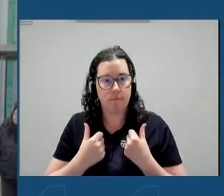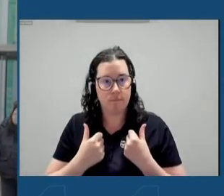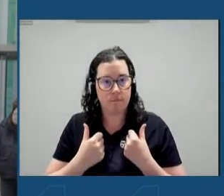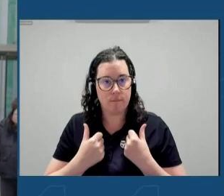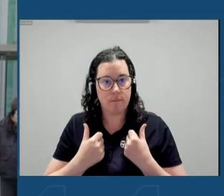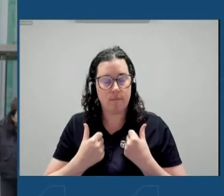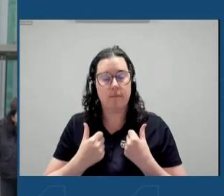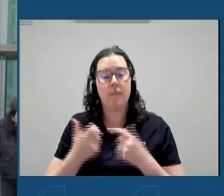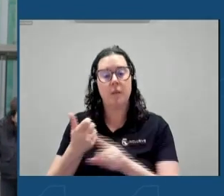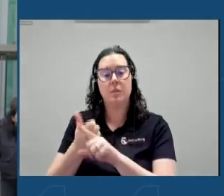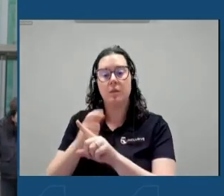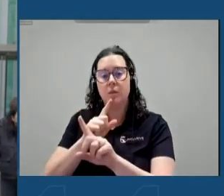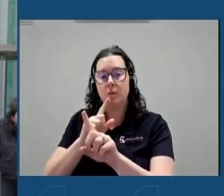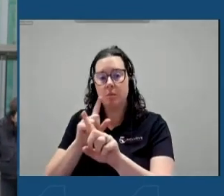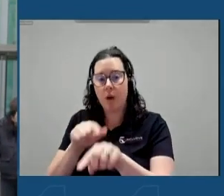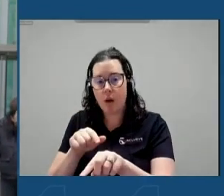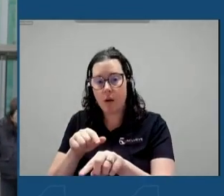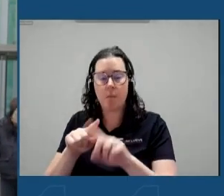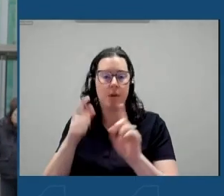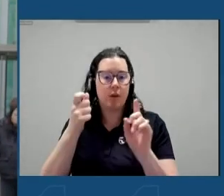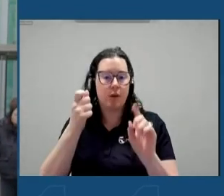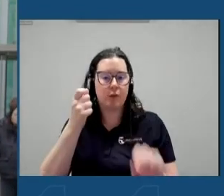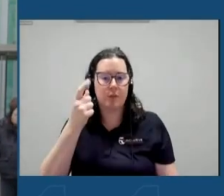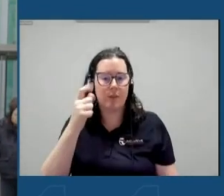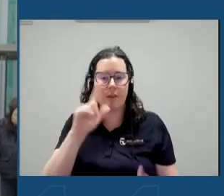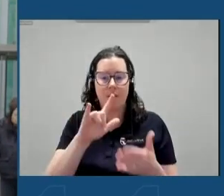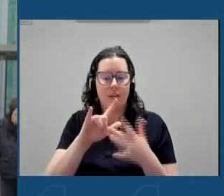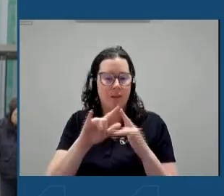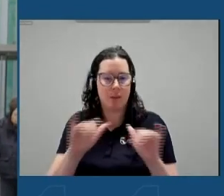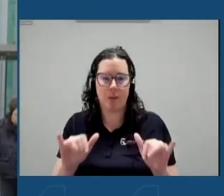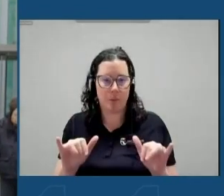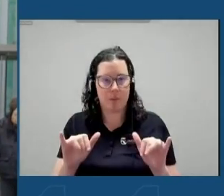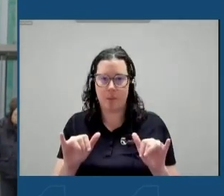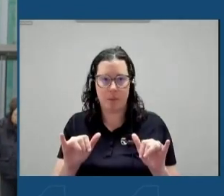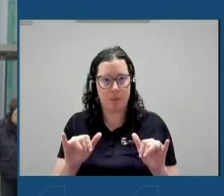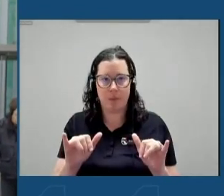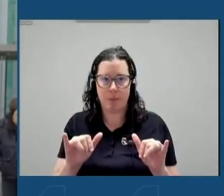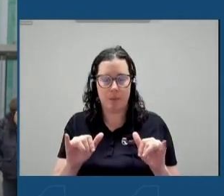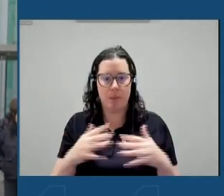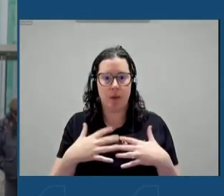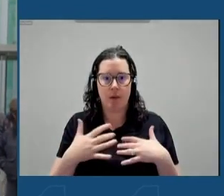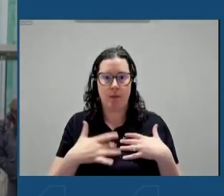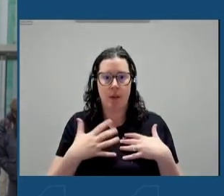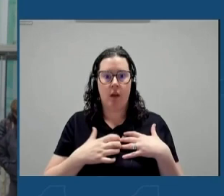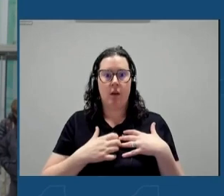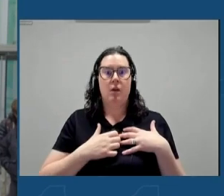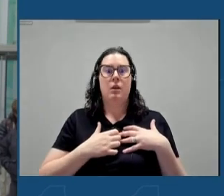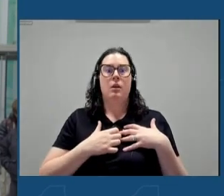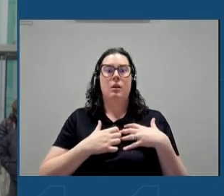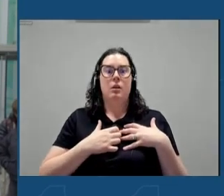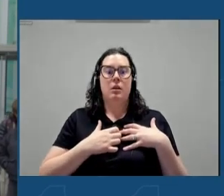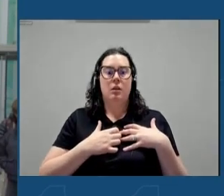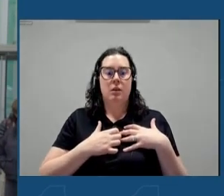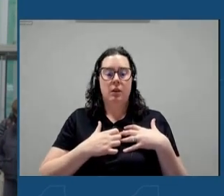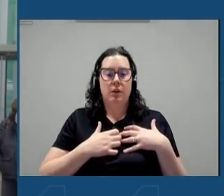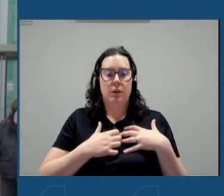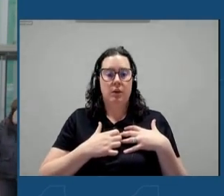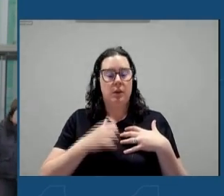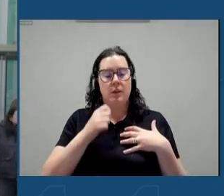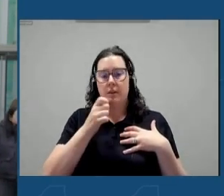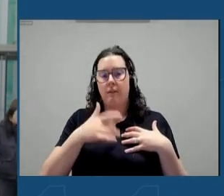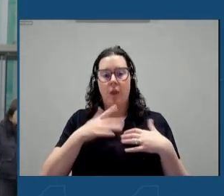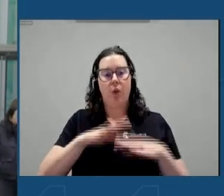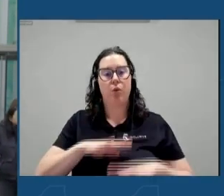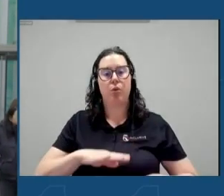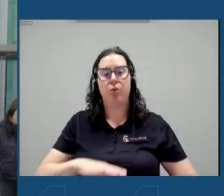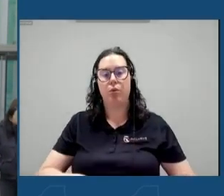responding, but at the same time, that holding of the breath did not bring about any relief because we